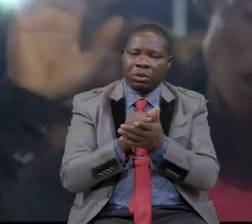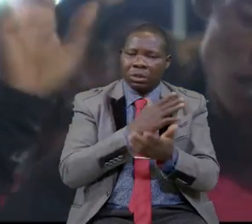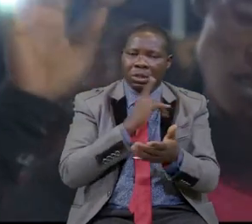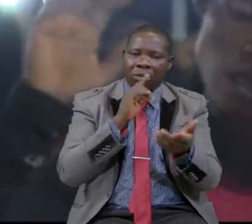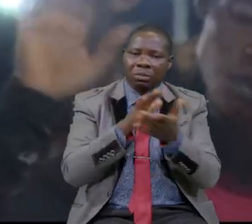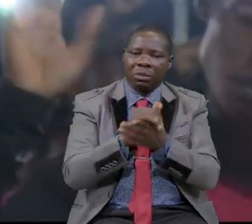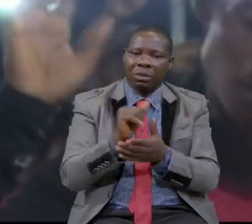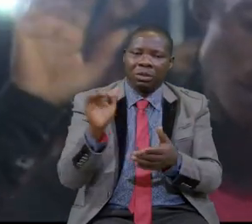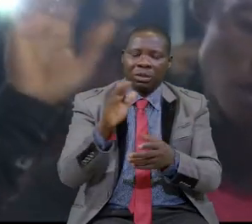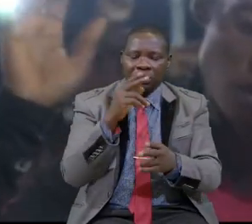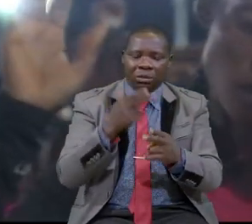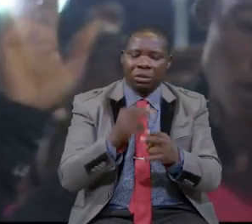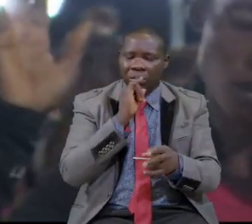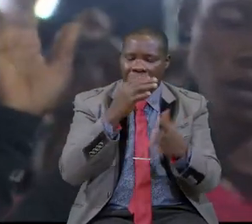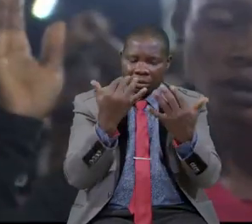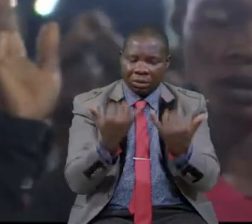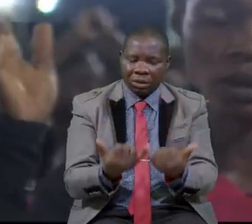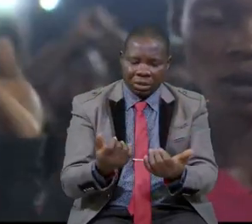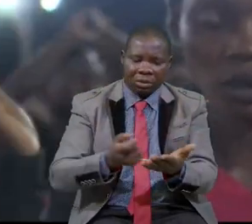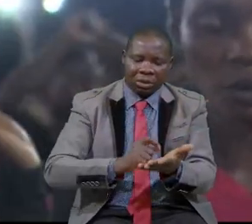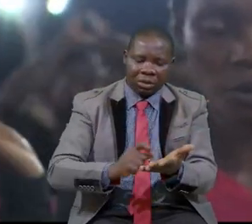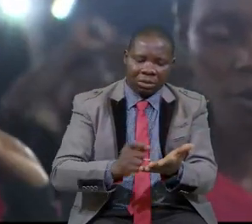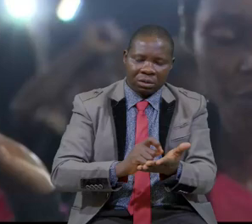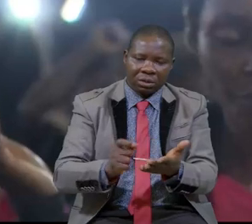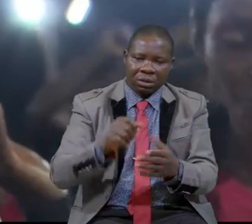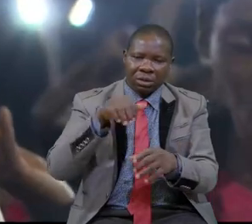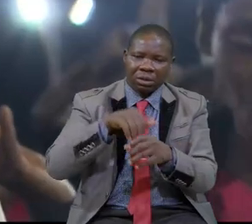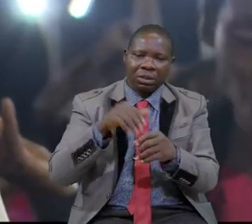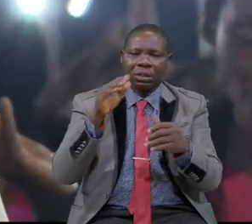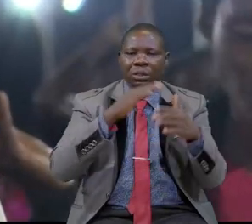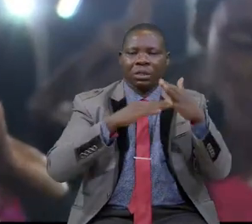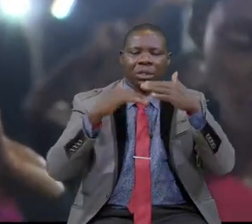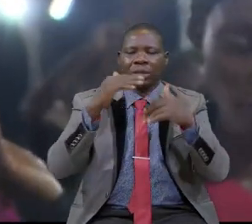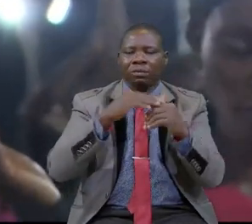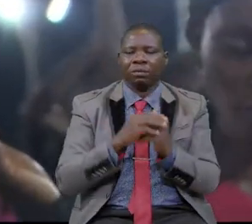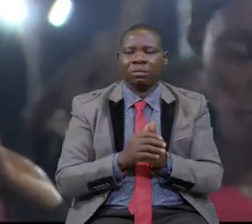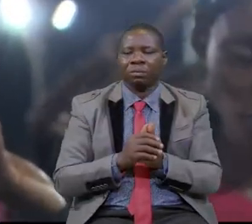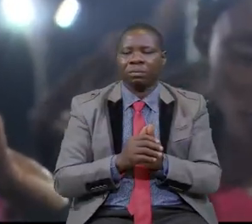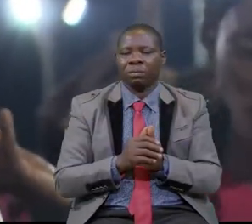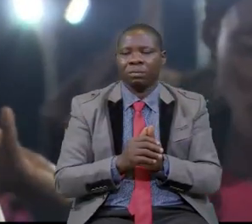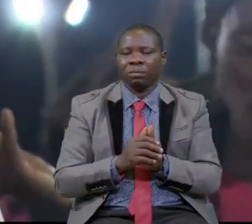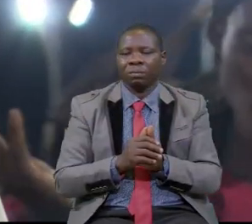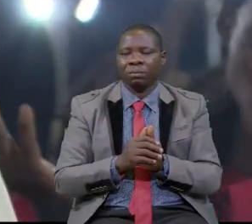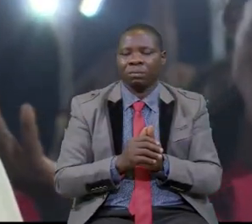is now written in heaven.